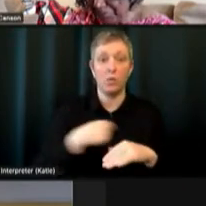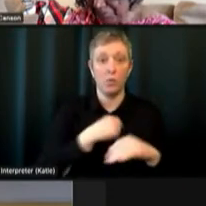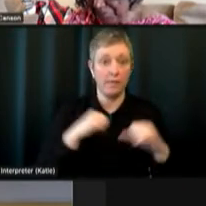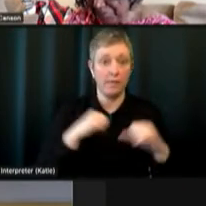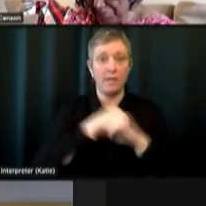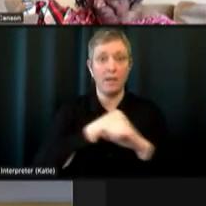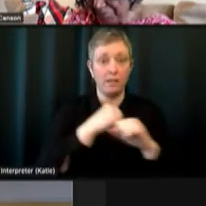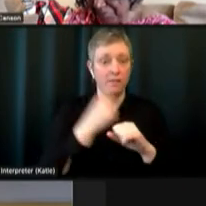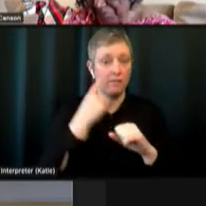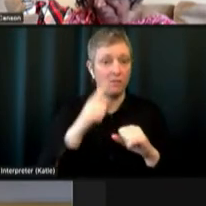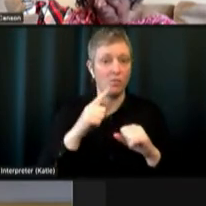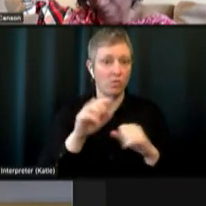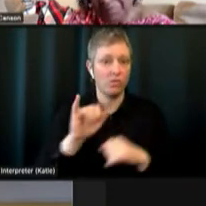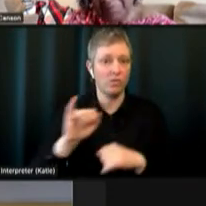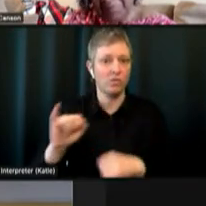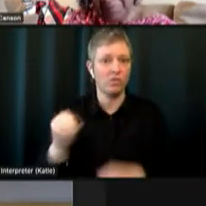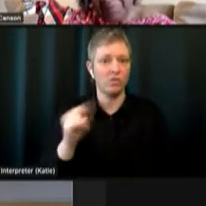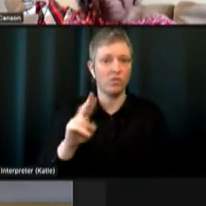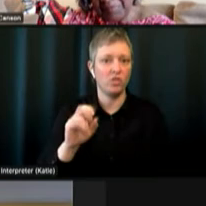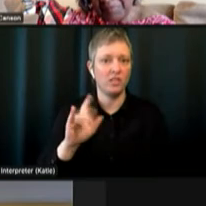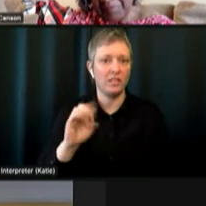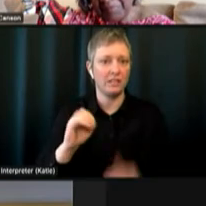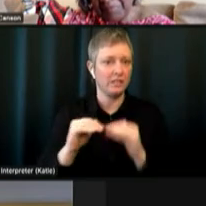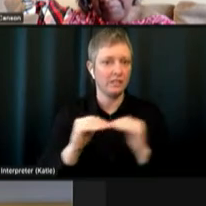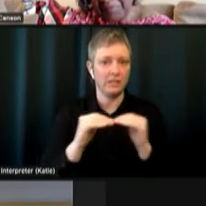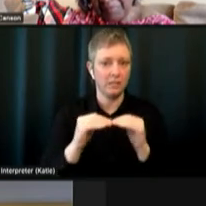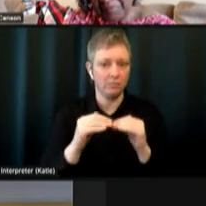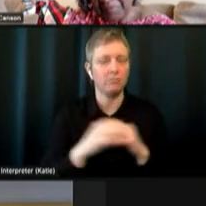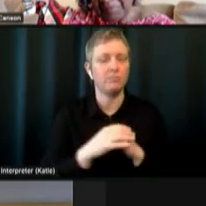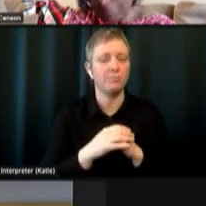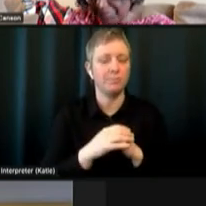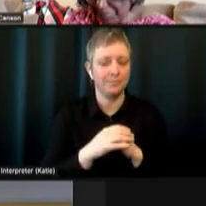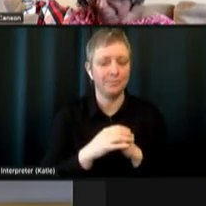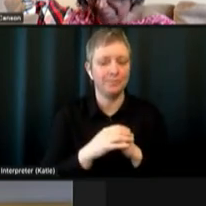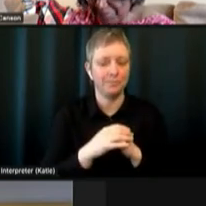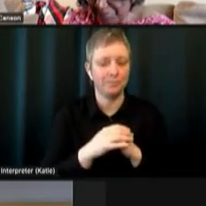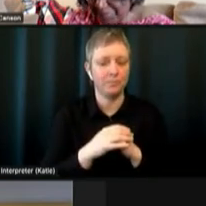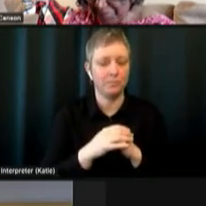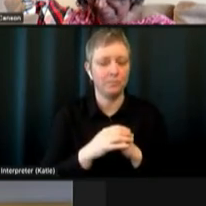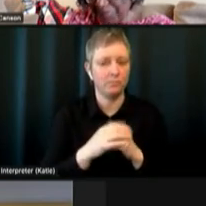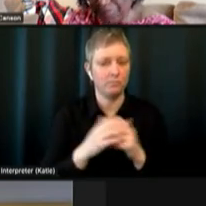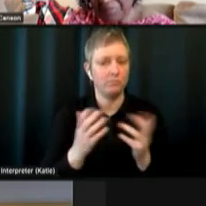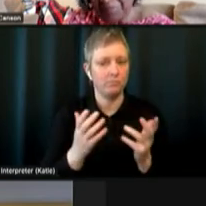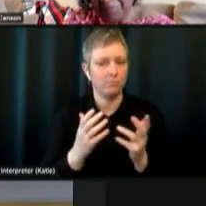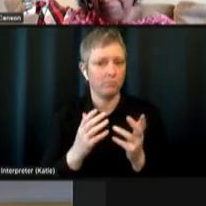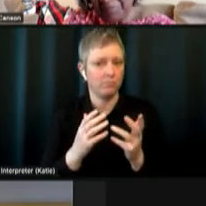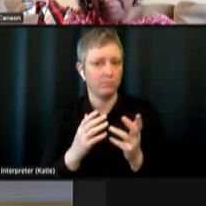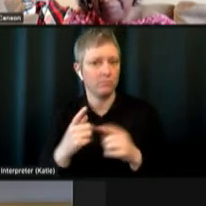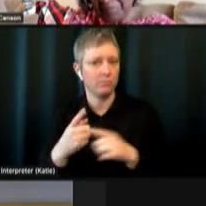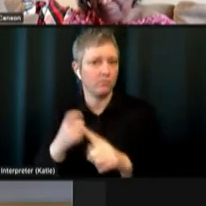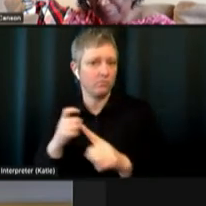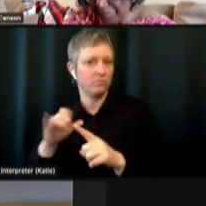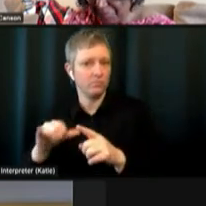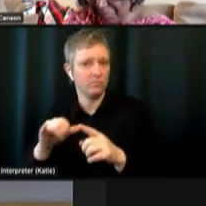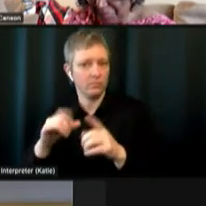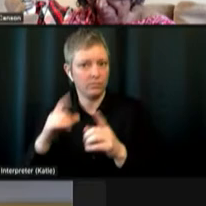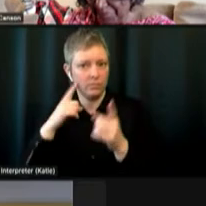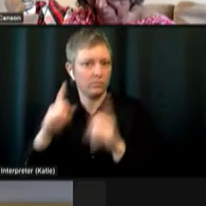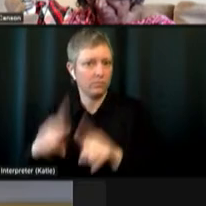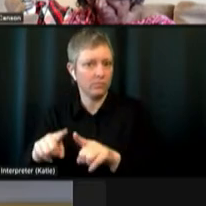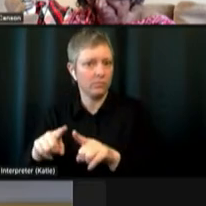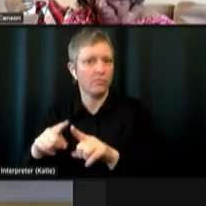justice, such as what we have been acquainted to from the settlement that brought the agreement that came to the city of